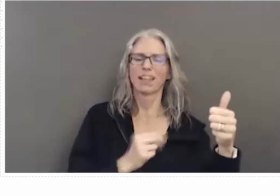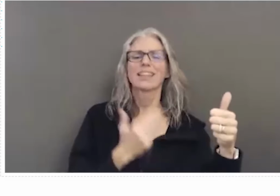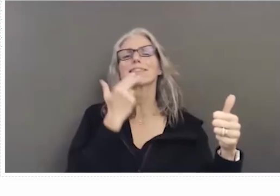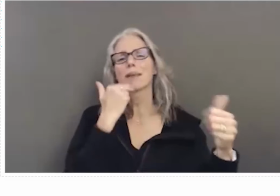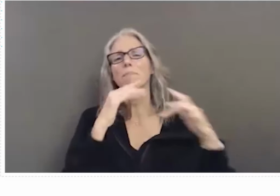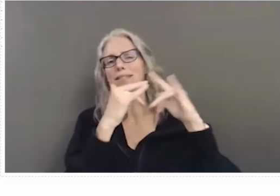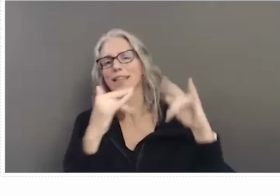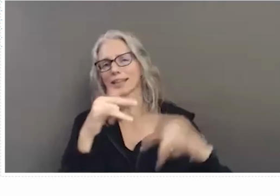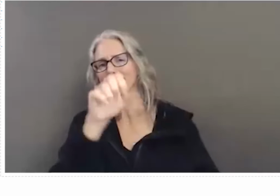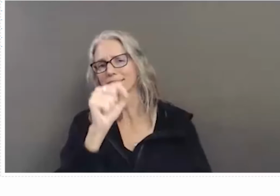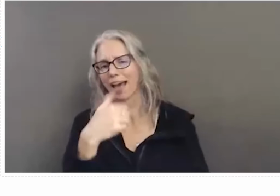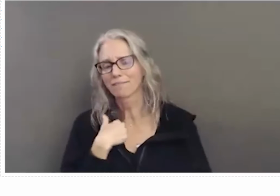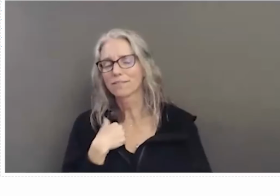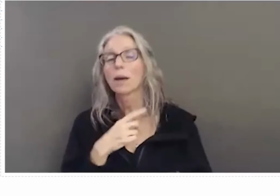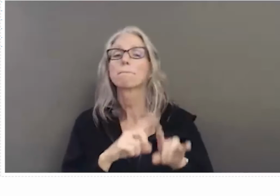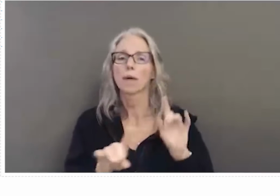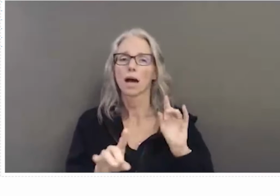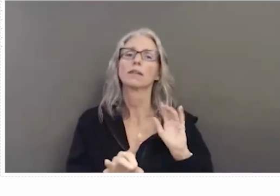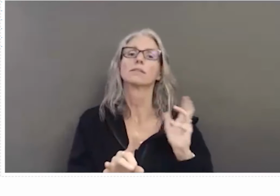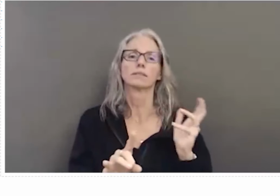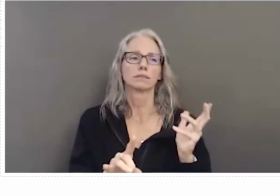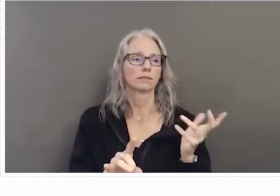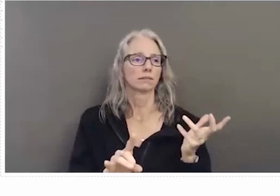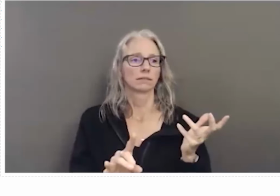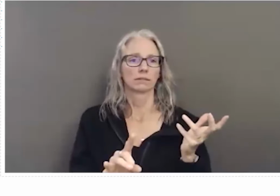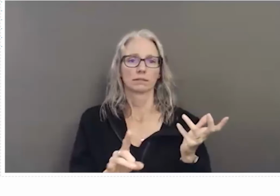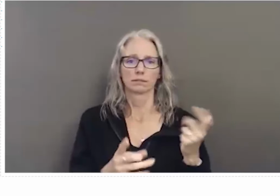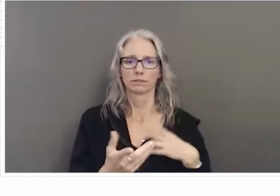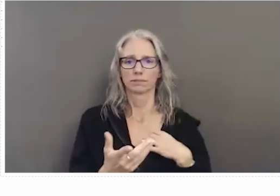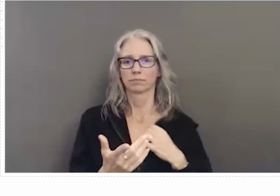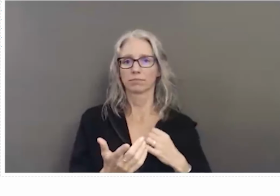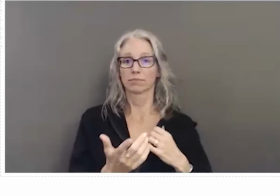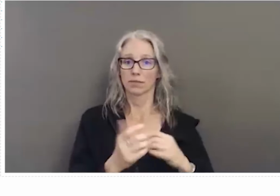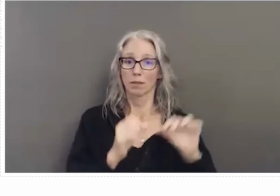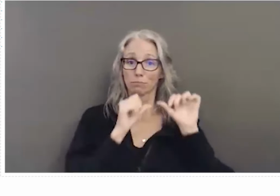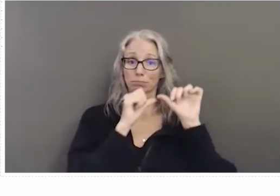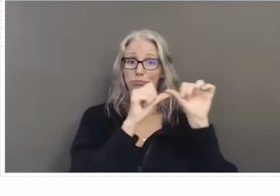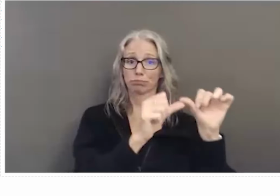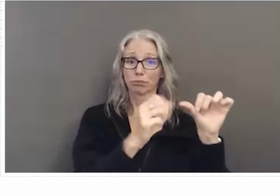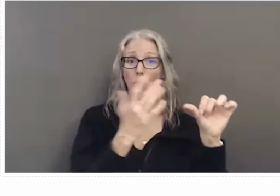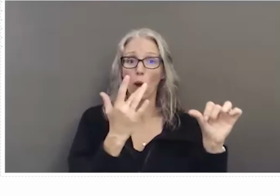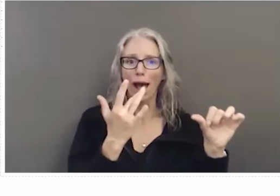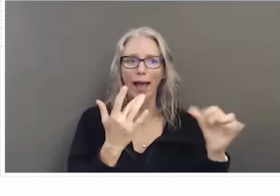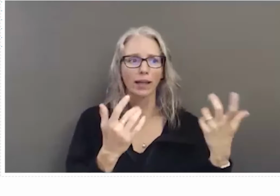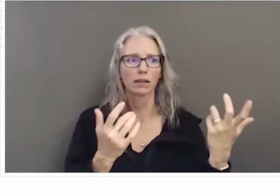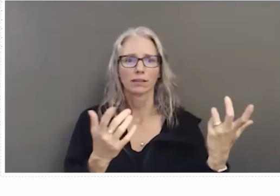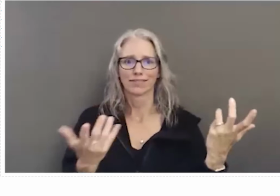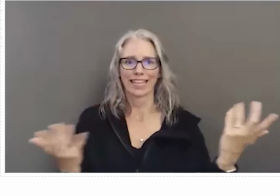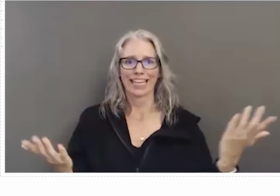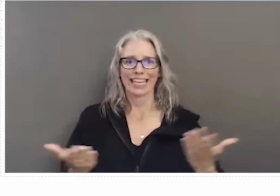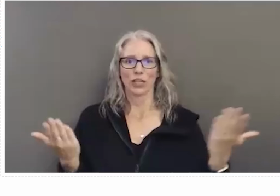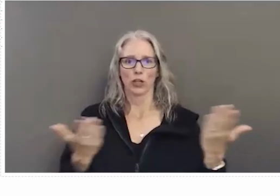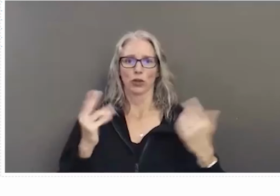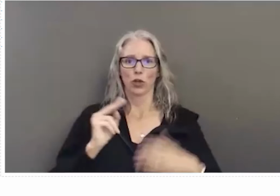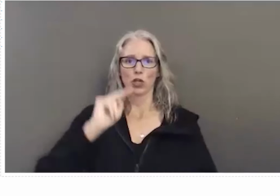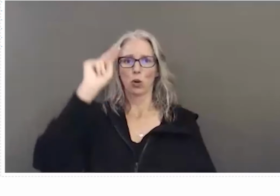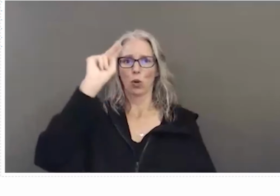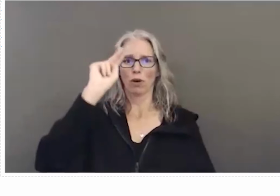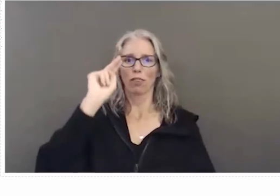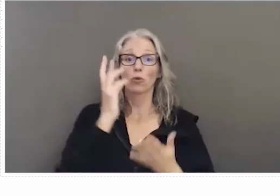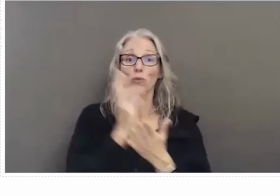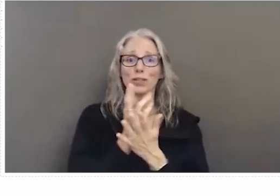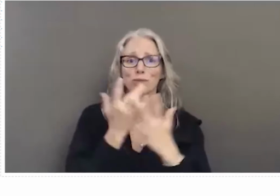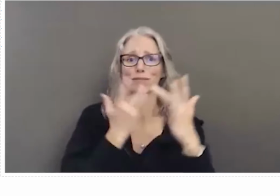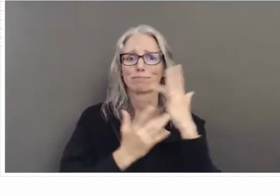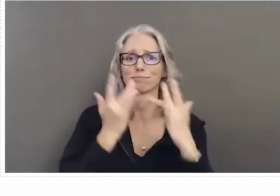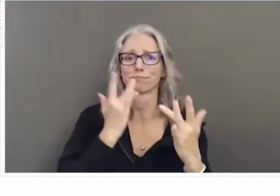issue. Like, we don't have that much stuff up here to, you know, build 5 stages over a festival weekend, and sort of